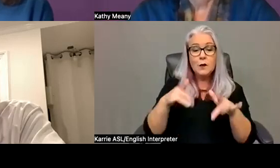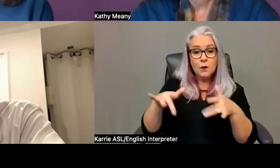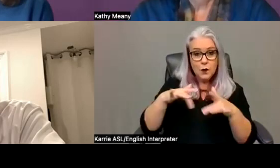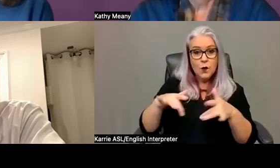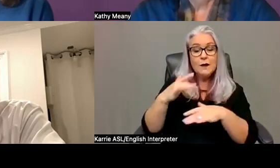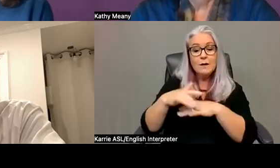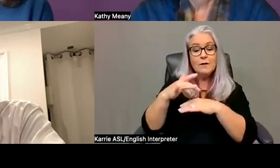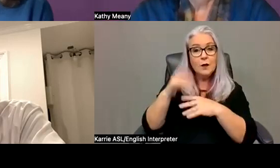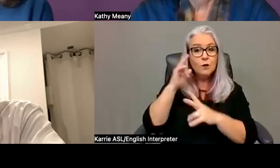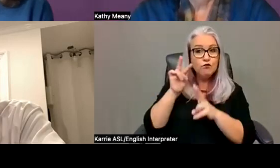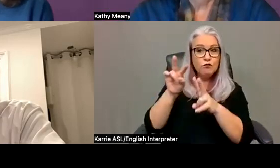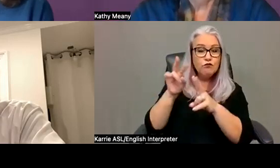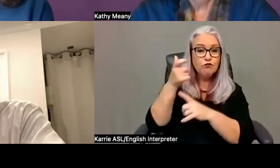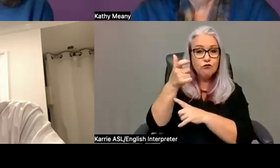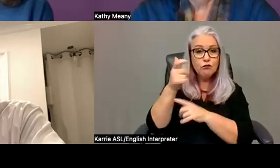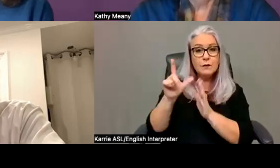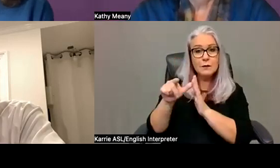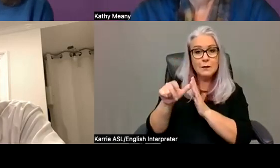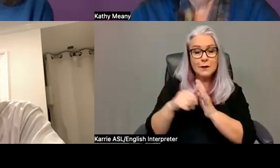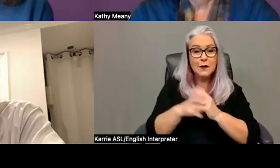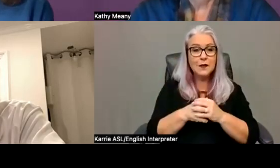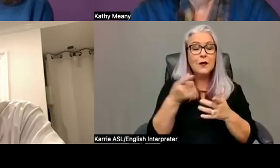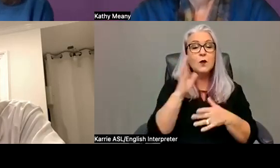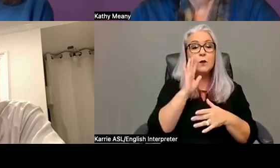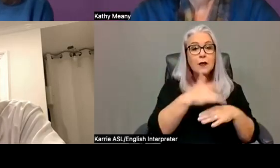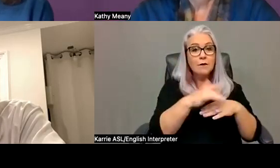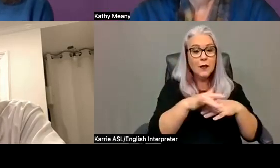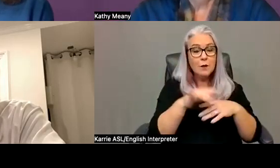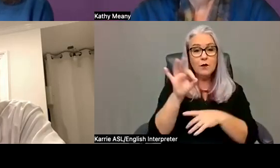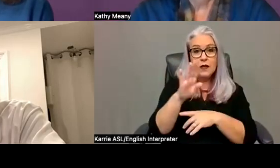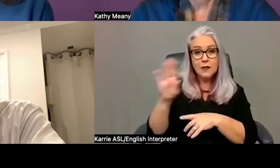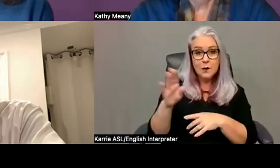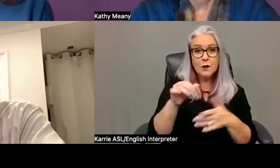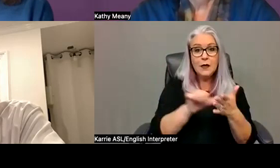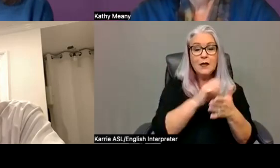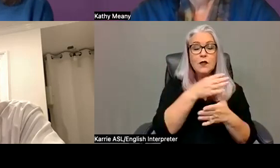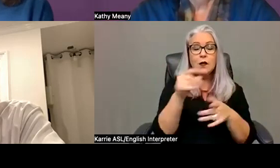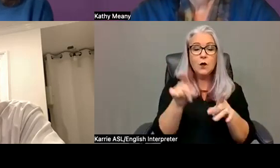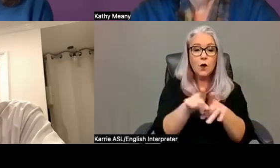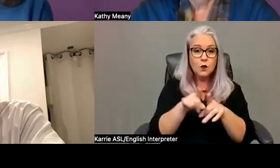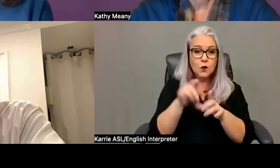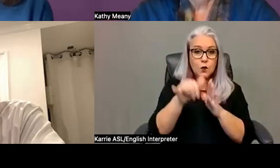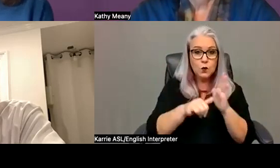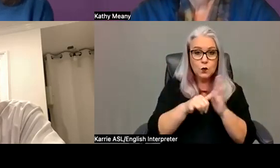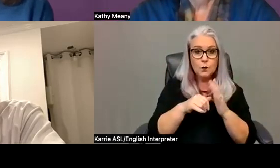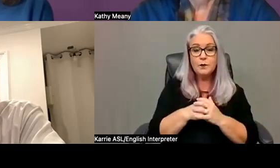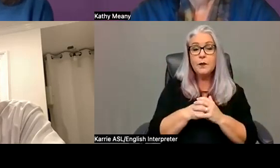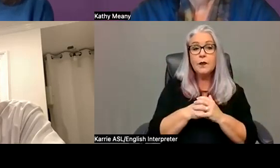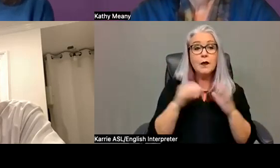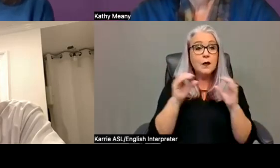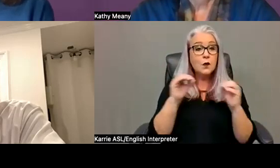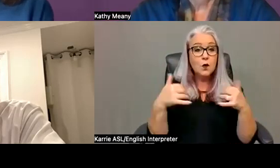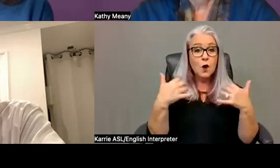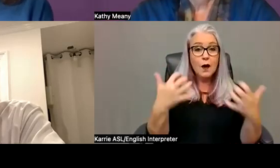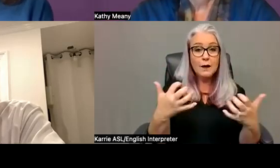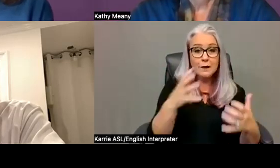links on the Rivertowns League website and Facebook page to the location on YouTube. There is no audience participation